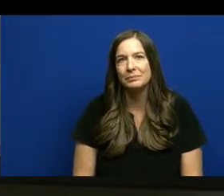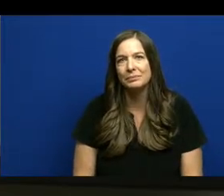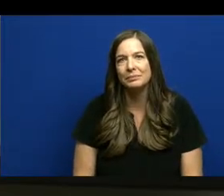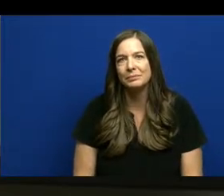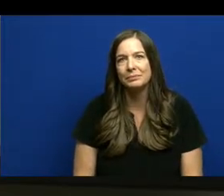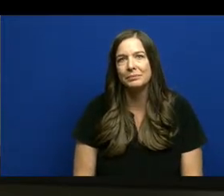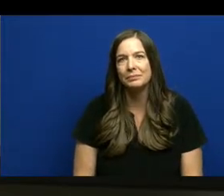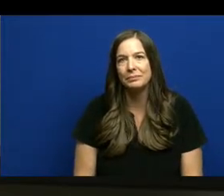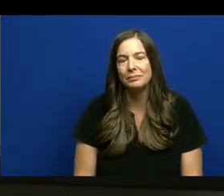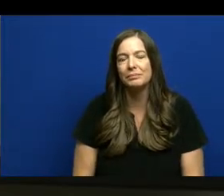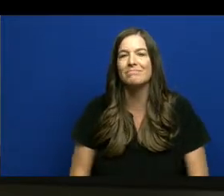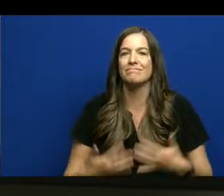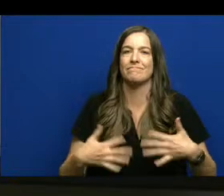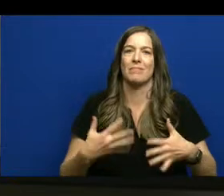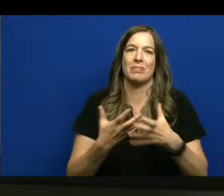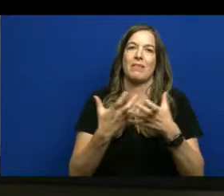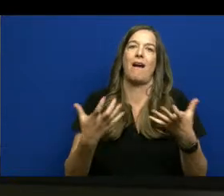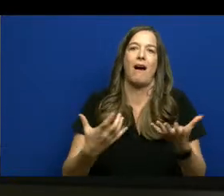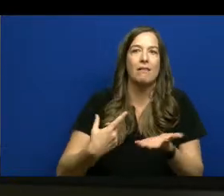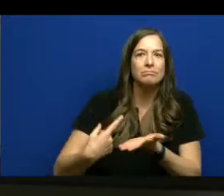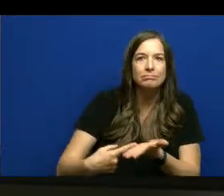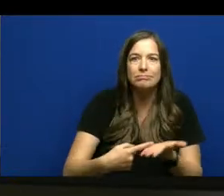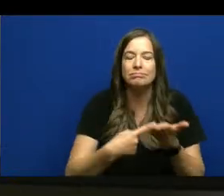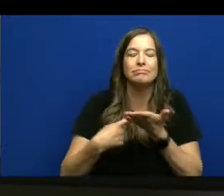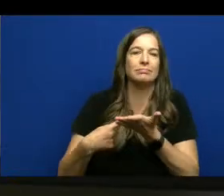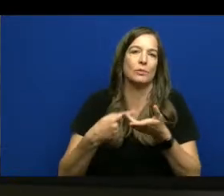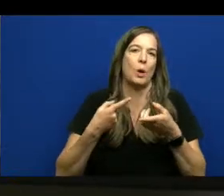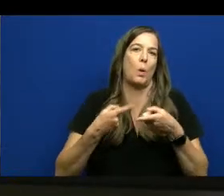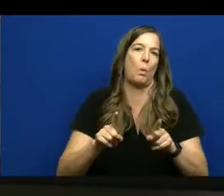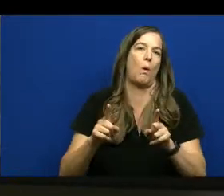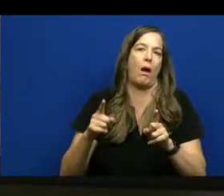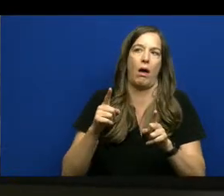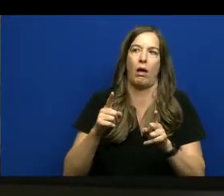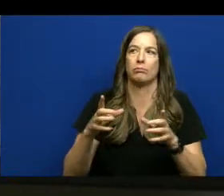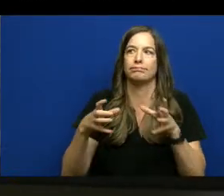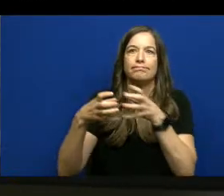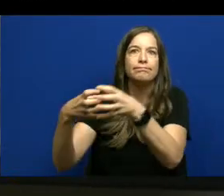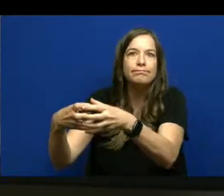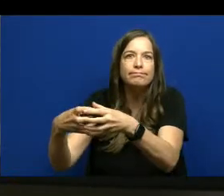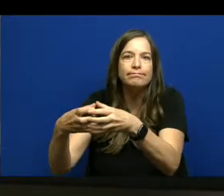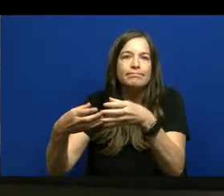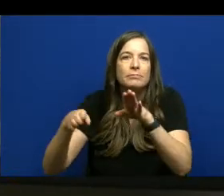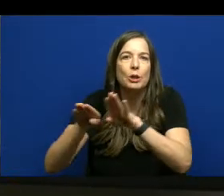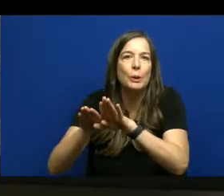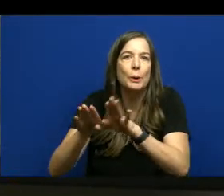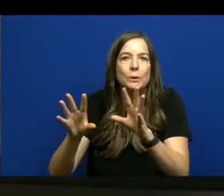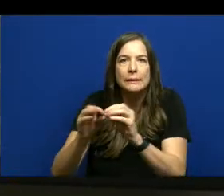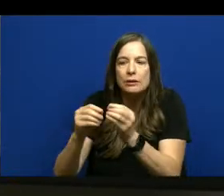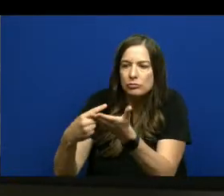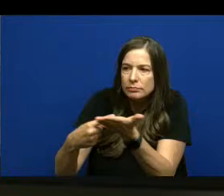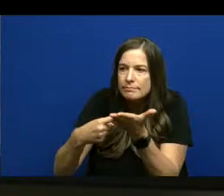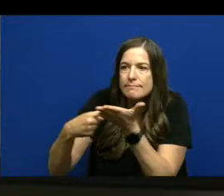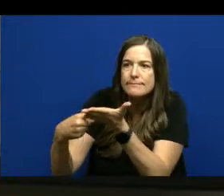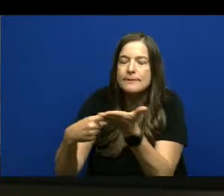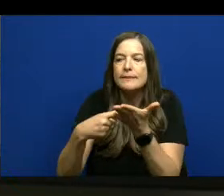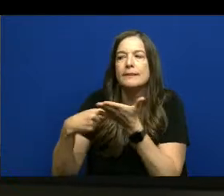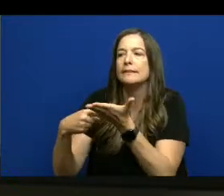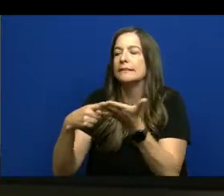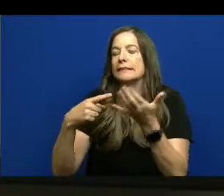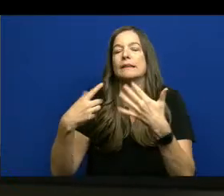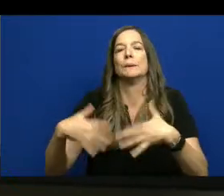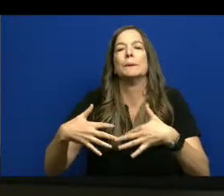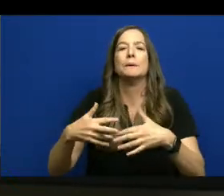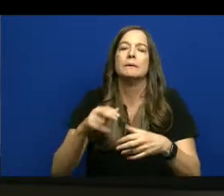We did have a lot to talk over in executive session, and it was a difficult decision.